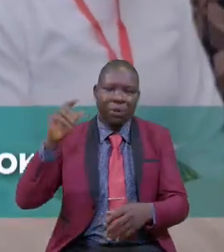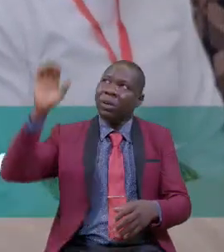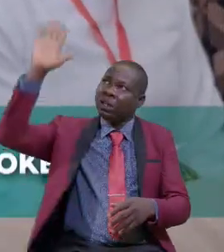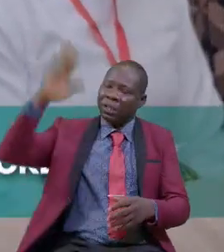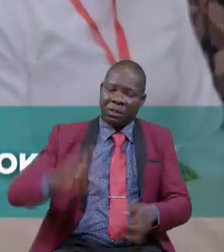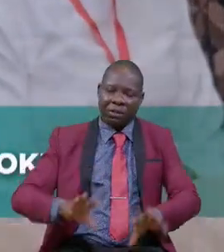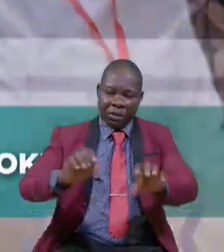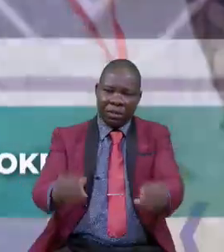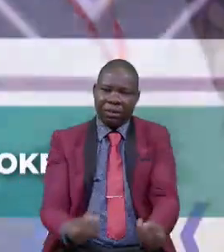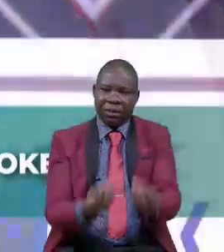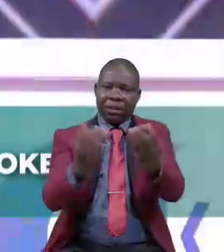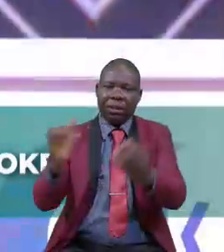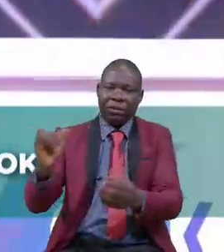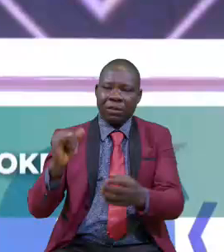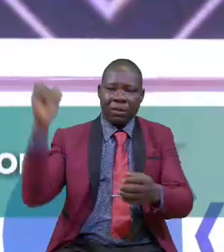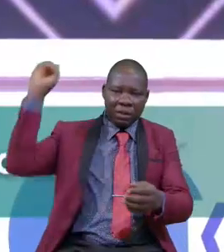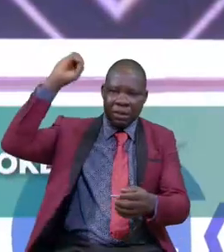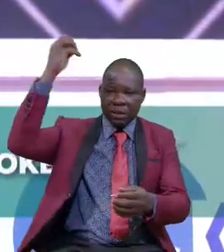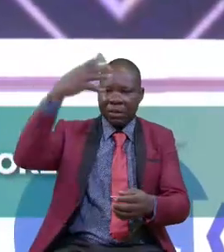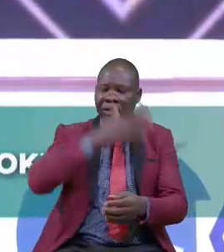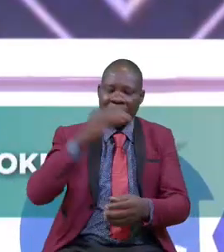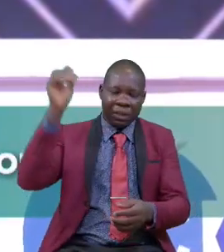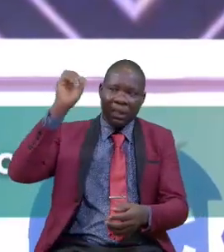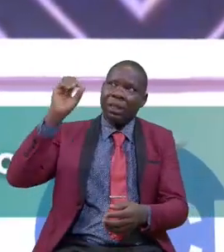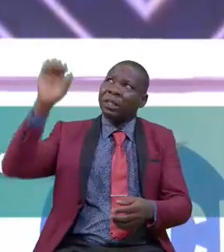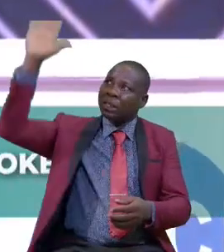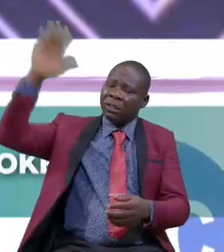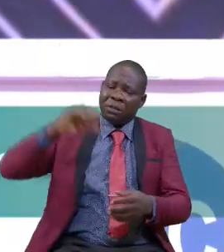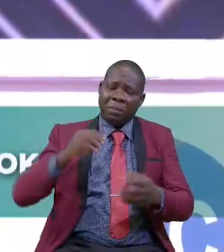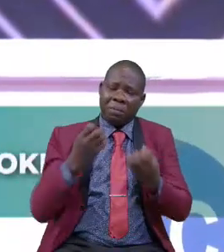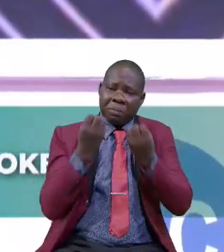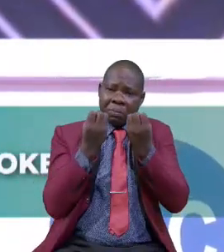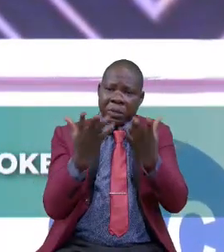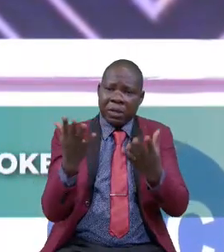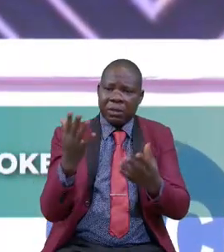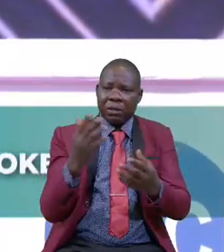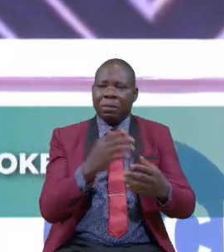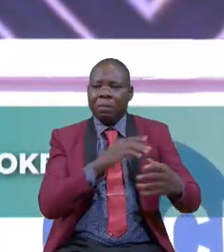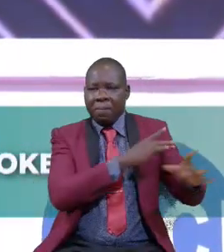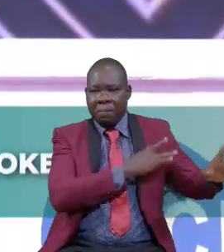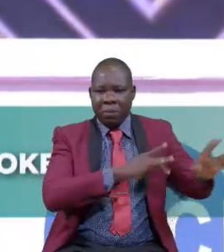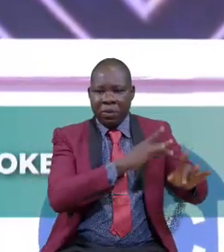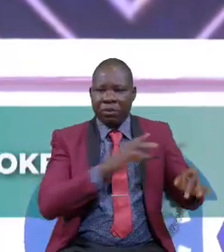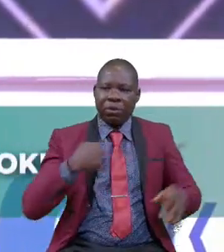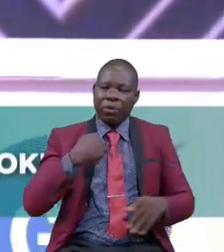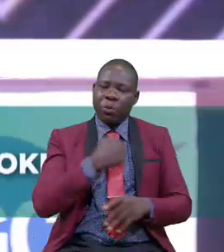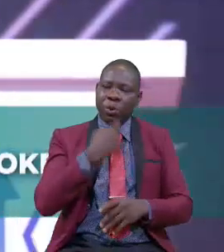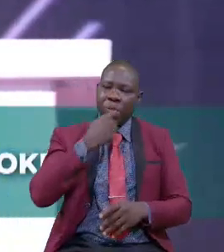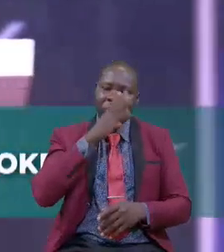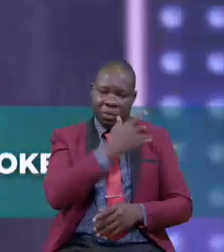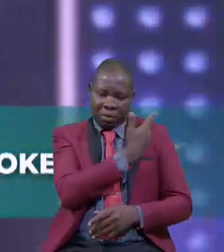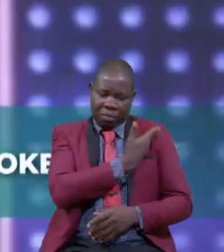plenteous mercy, we must be broken. You see, when we're not broken, it's very difficult to